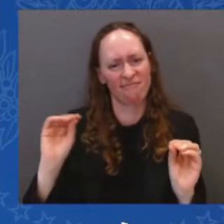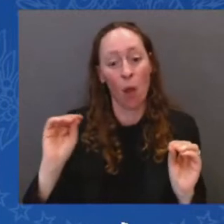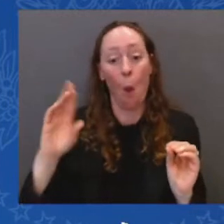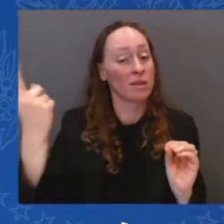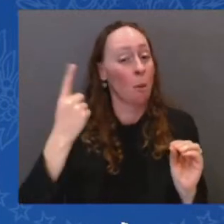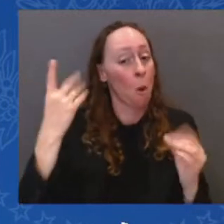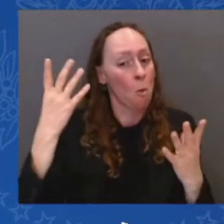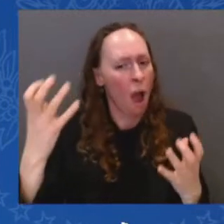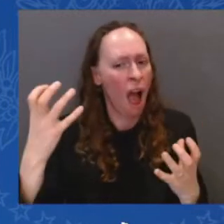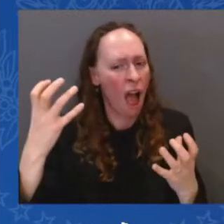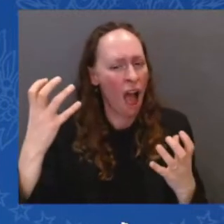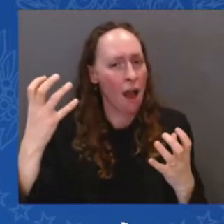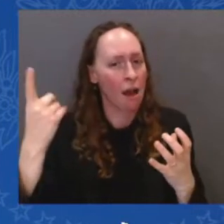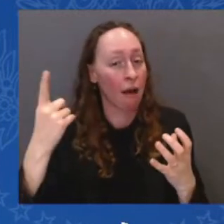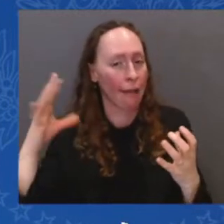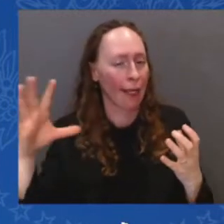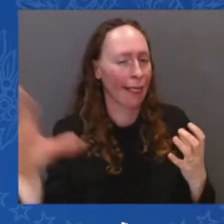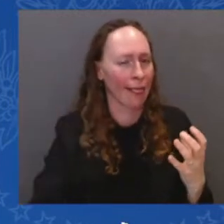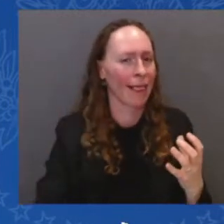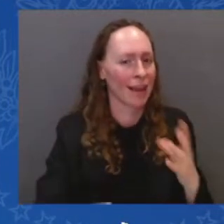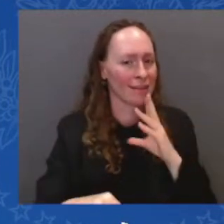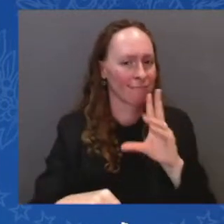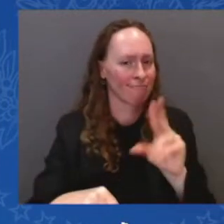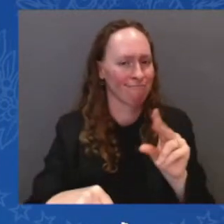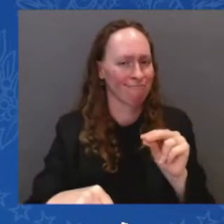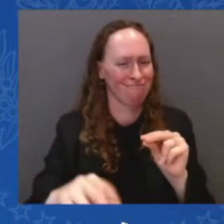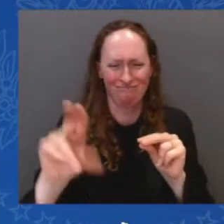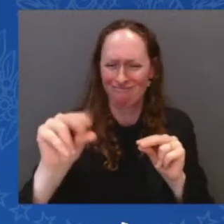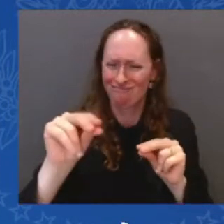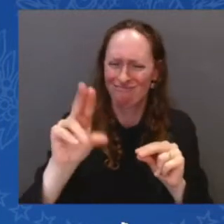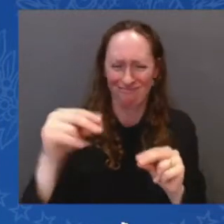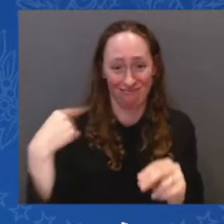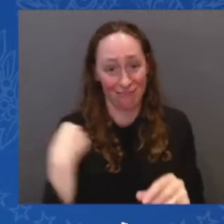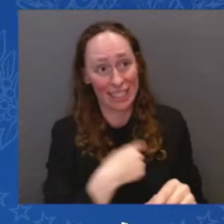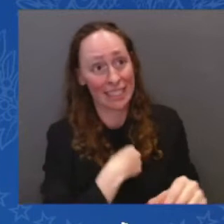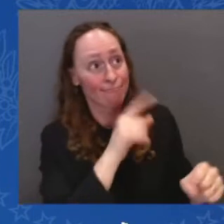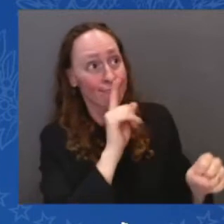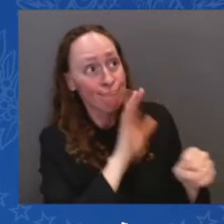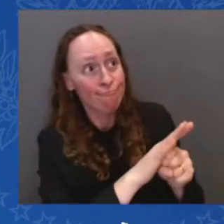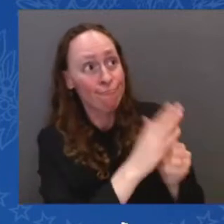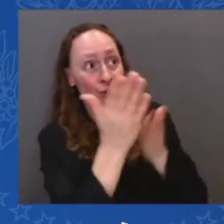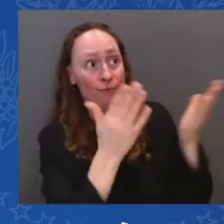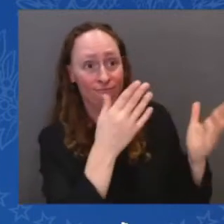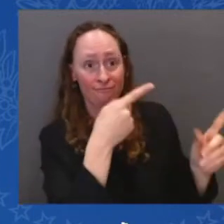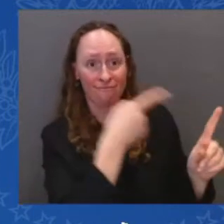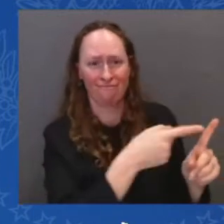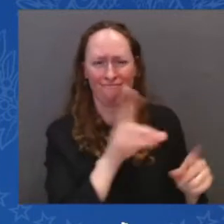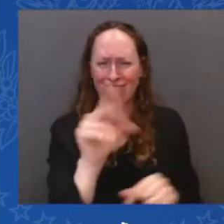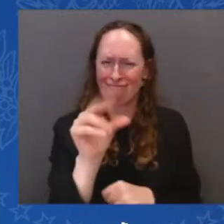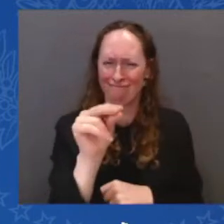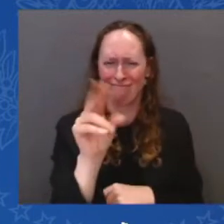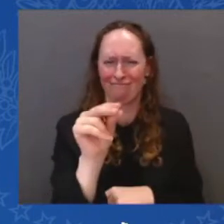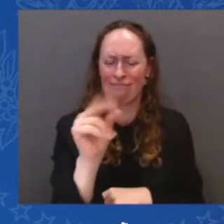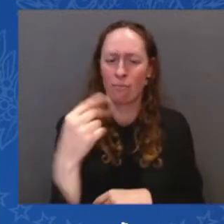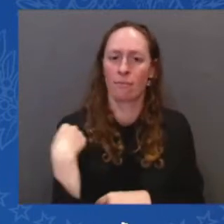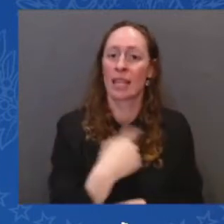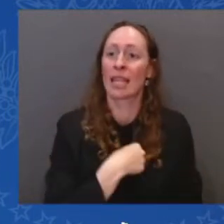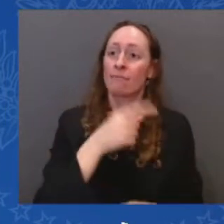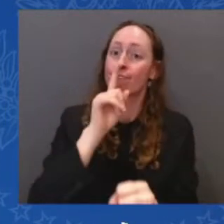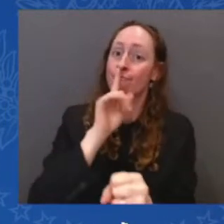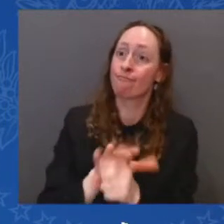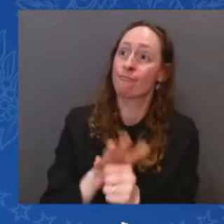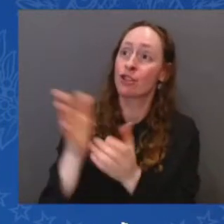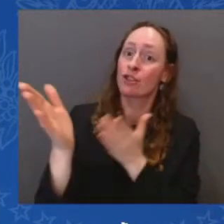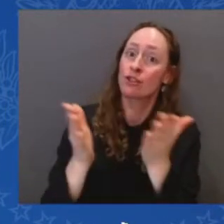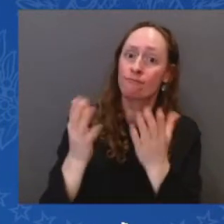to an individual. We take an oath to the Constitution, and we take an oath to the idea that is America, and we're willing